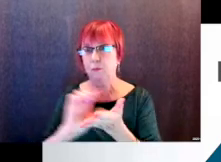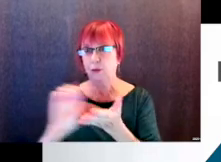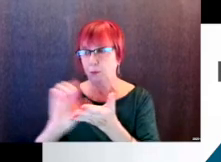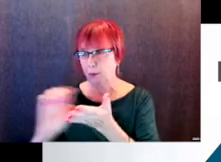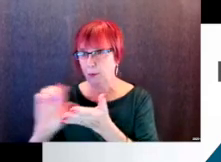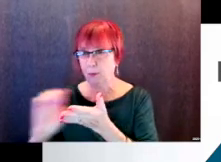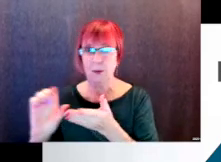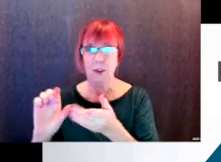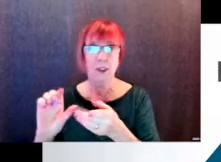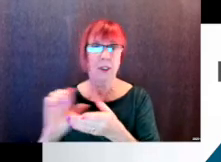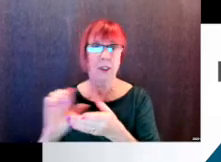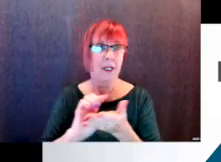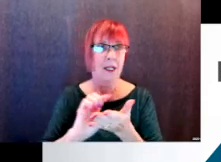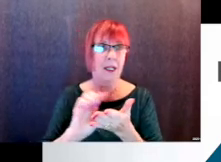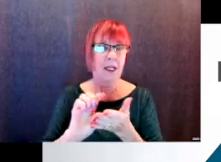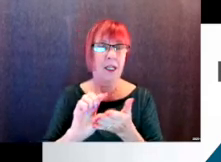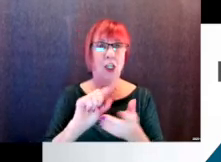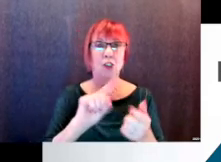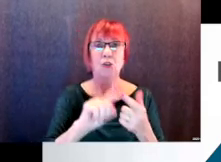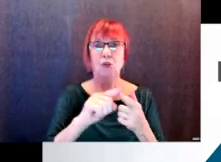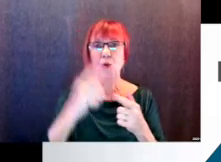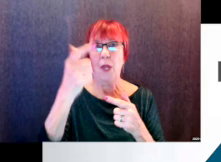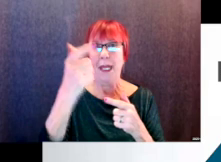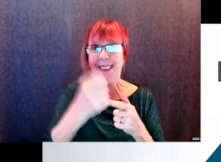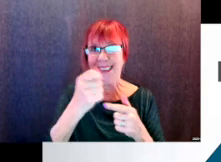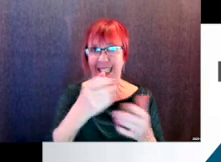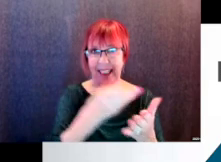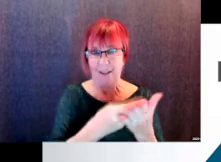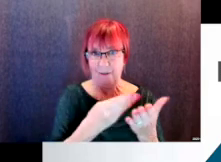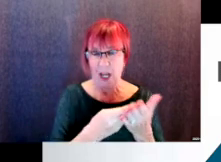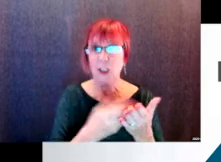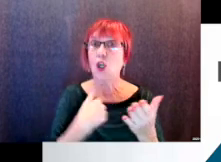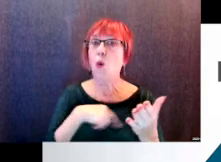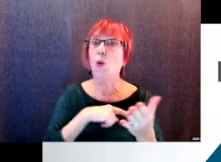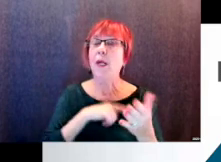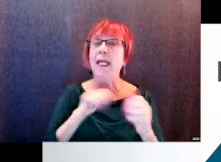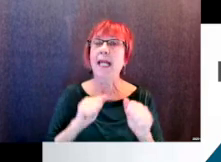funded or have policy changes in any particular